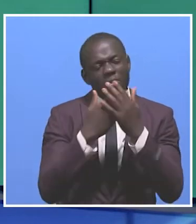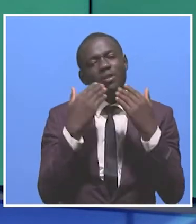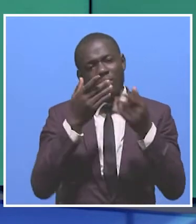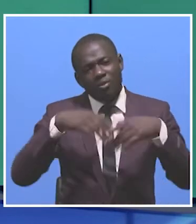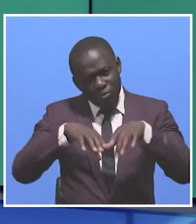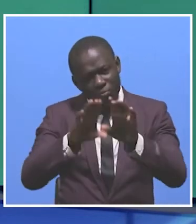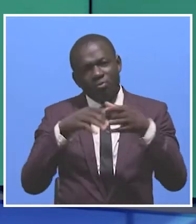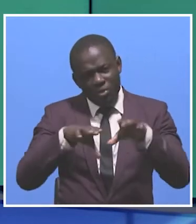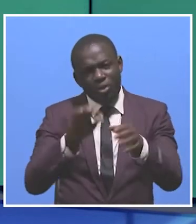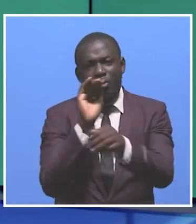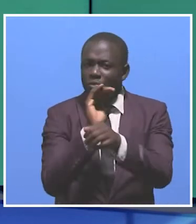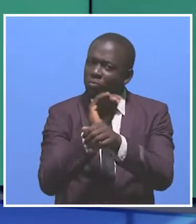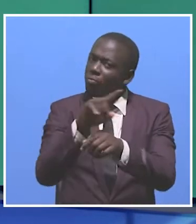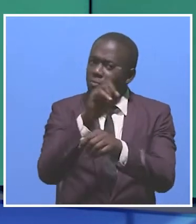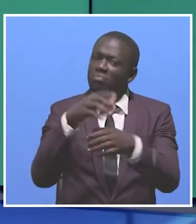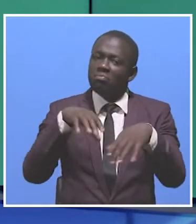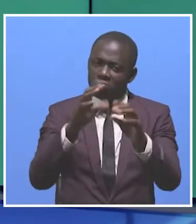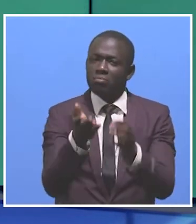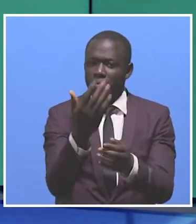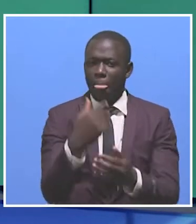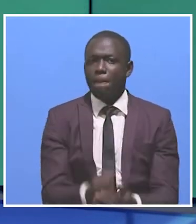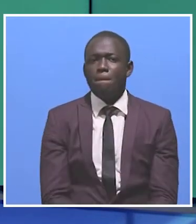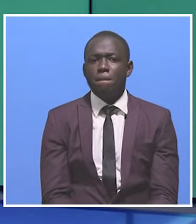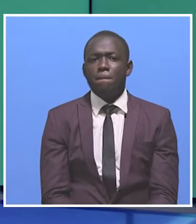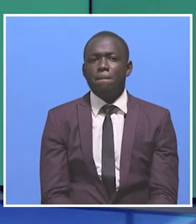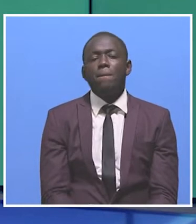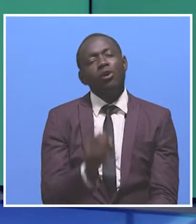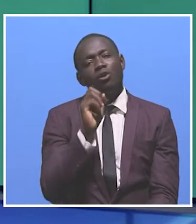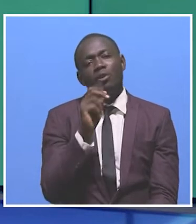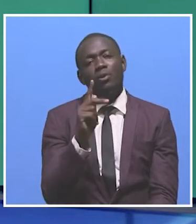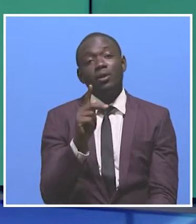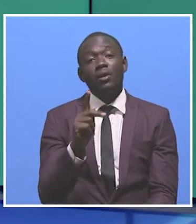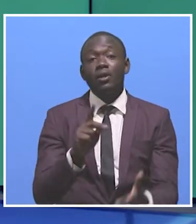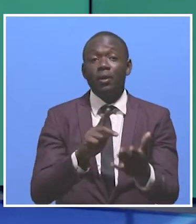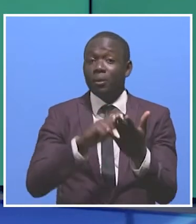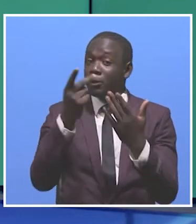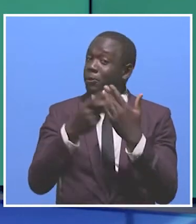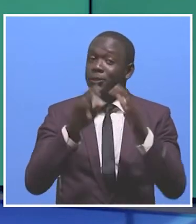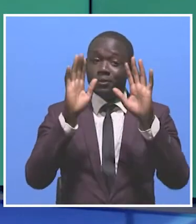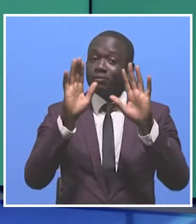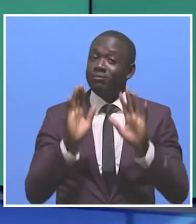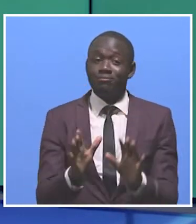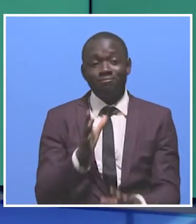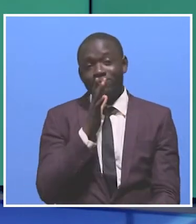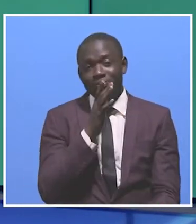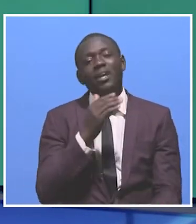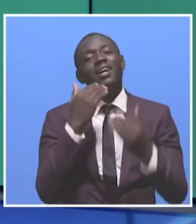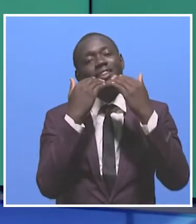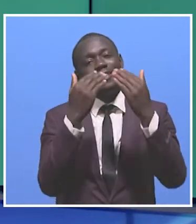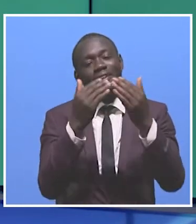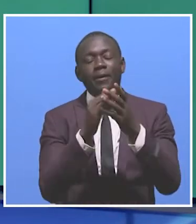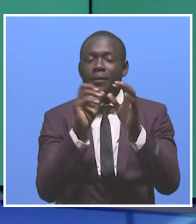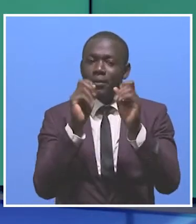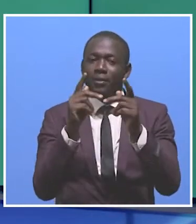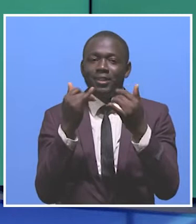with your question or contribution. Yes, what a nice program there, madam. Thank you so much. Yeah,